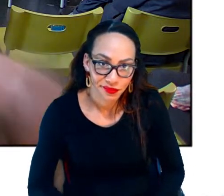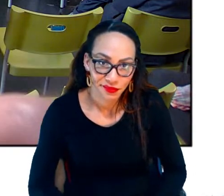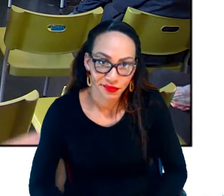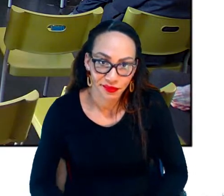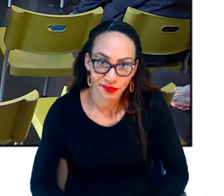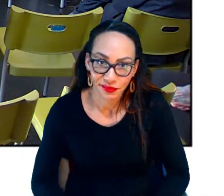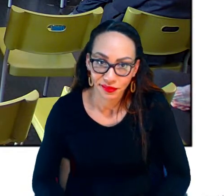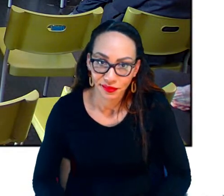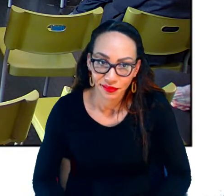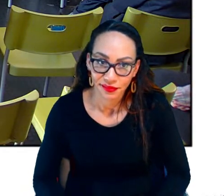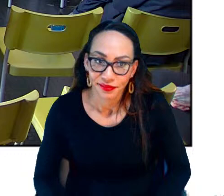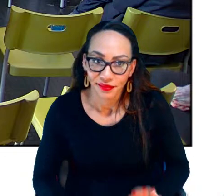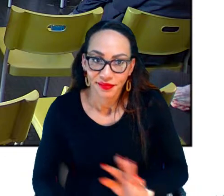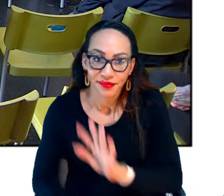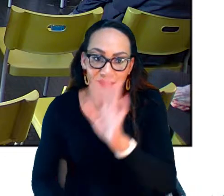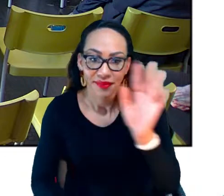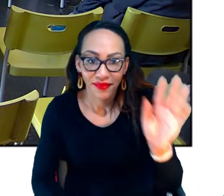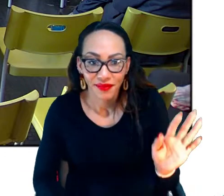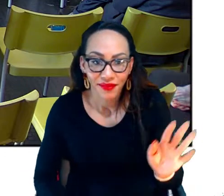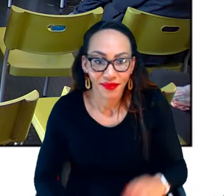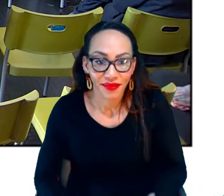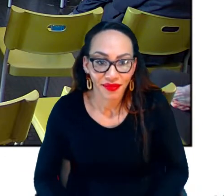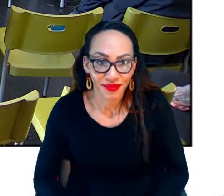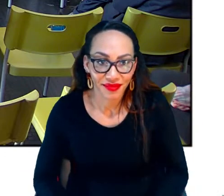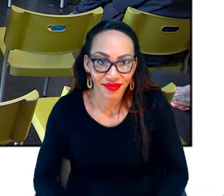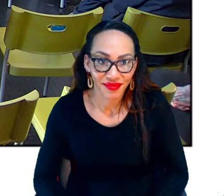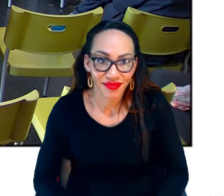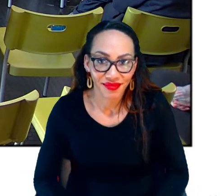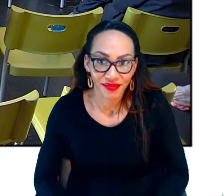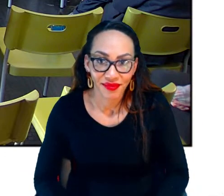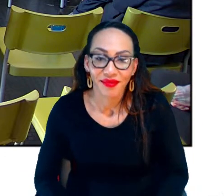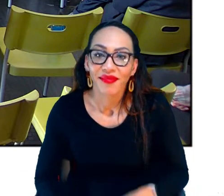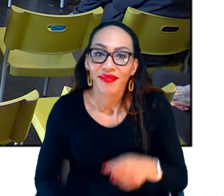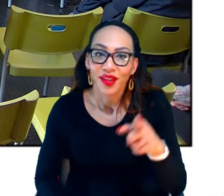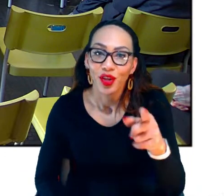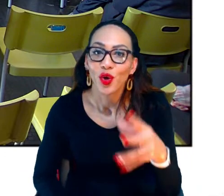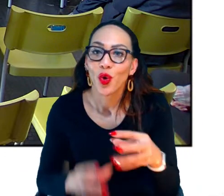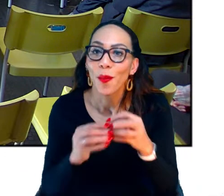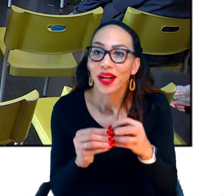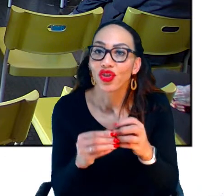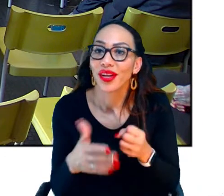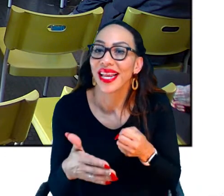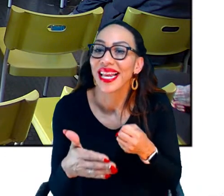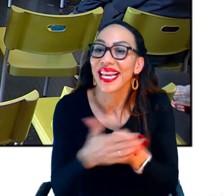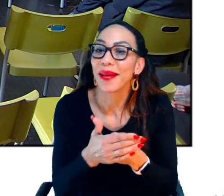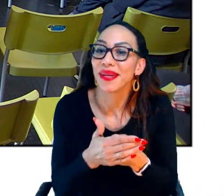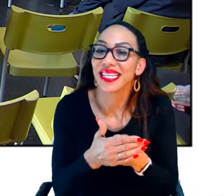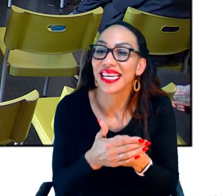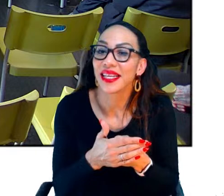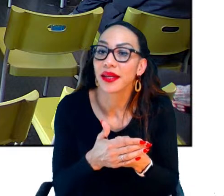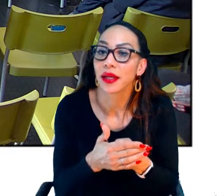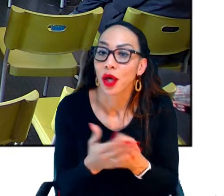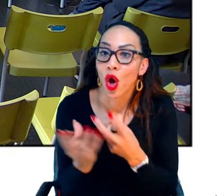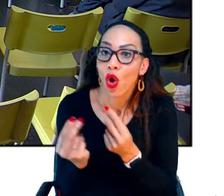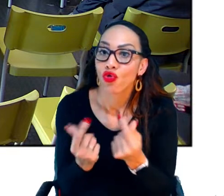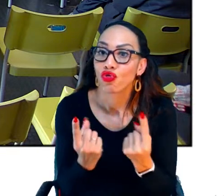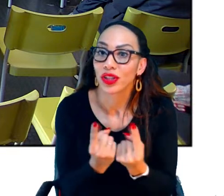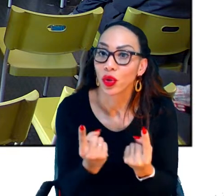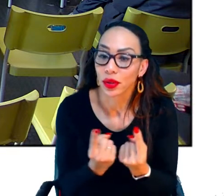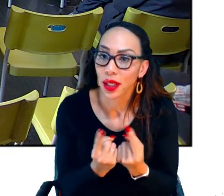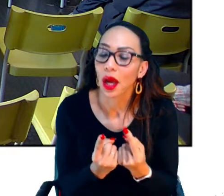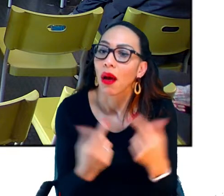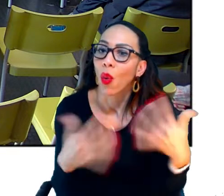Hi. So the mention of the limited resources. It's always really inspiring and a great reminder.